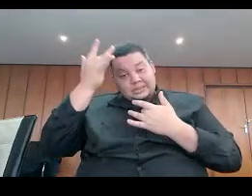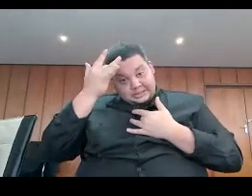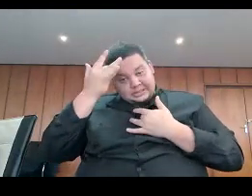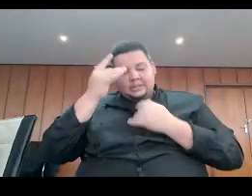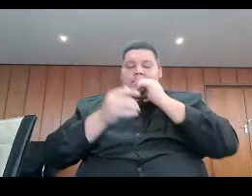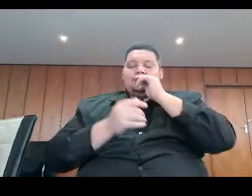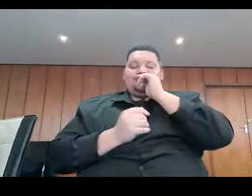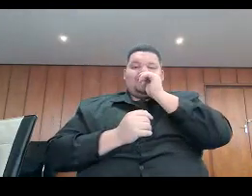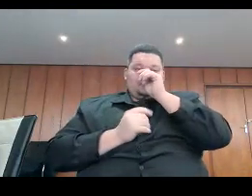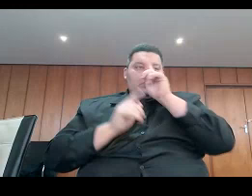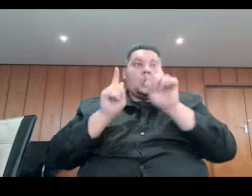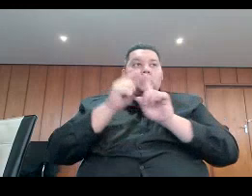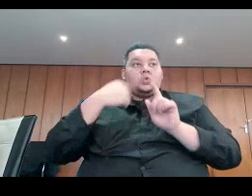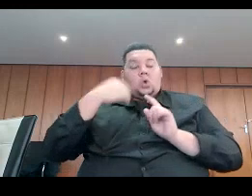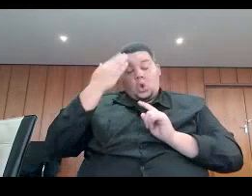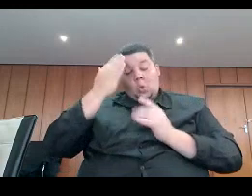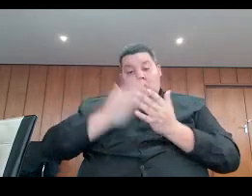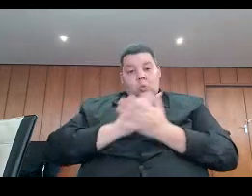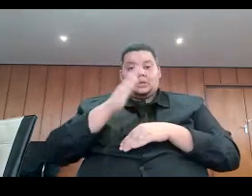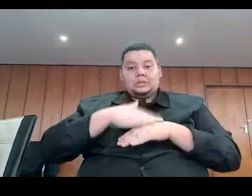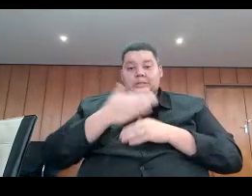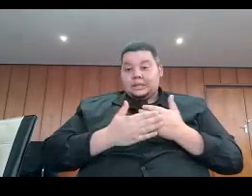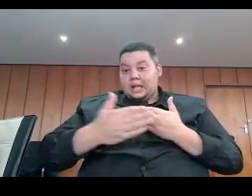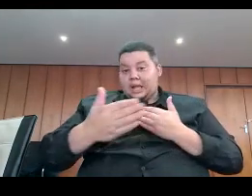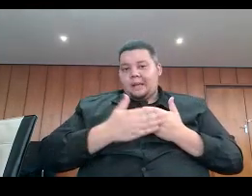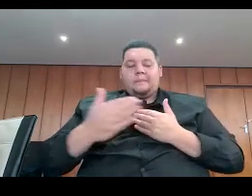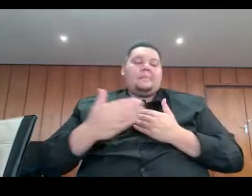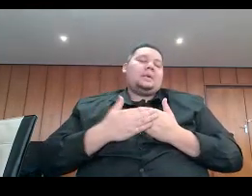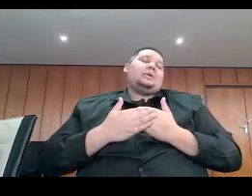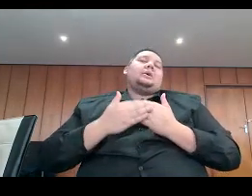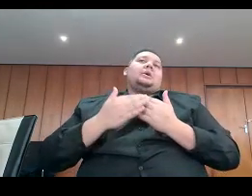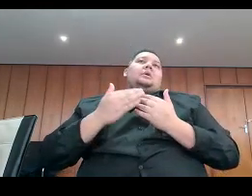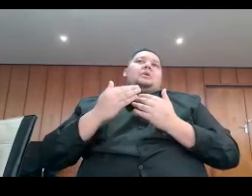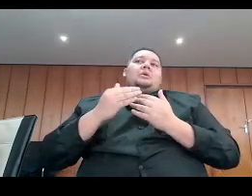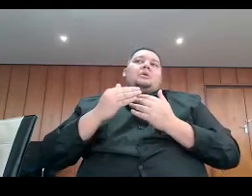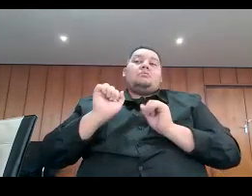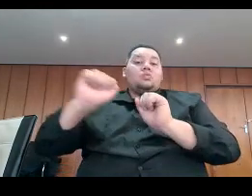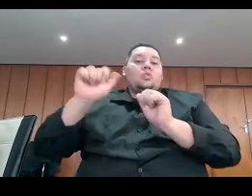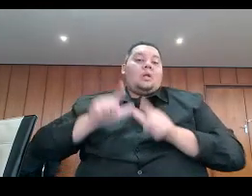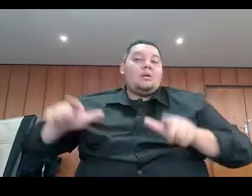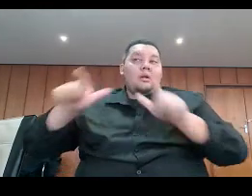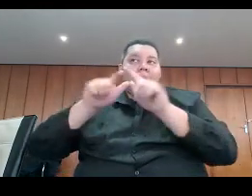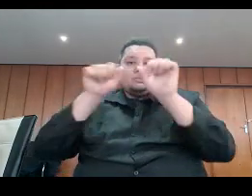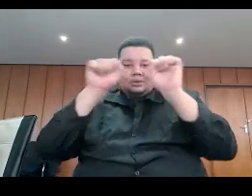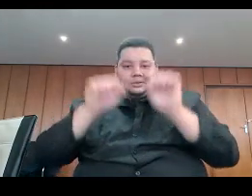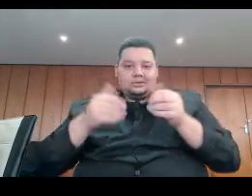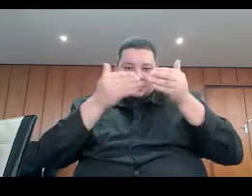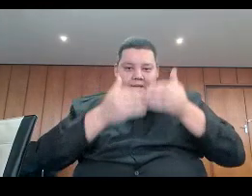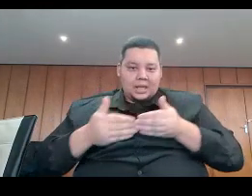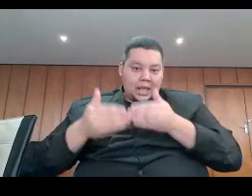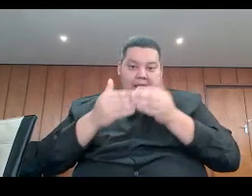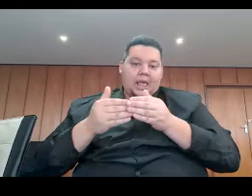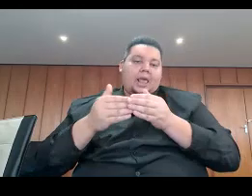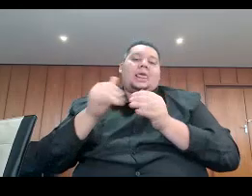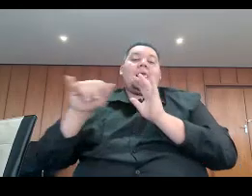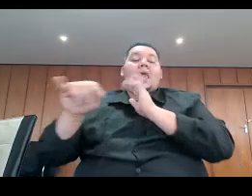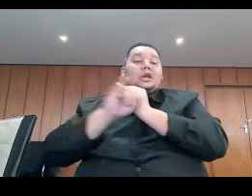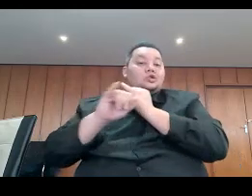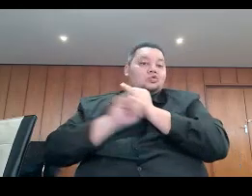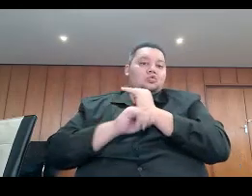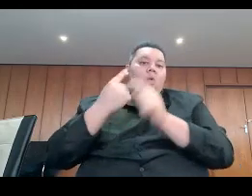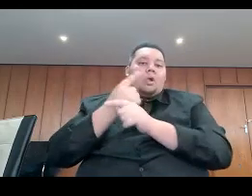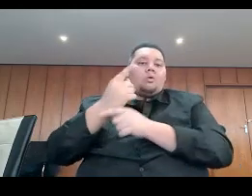that during this time, indigenous systems of care for people with disabilities were replaced by institutionalization.